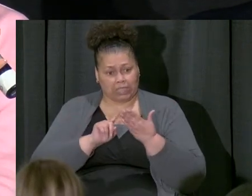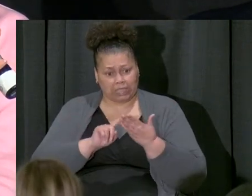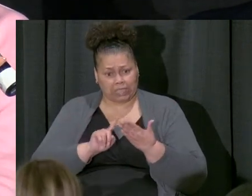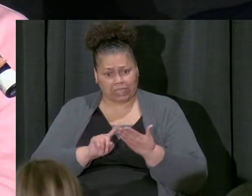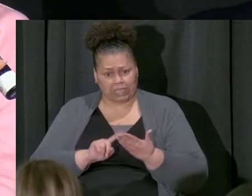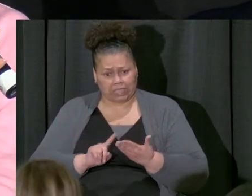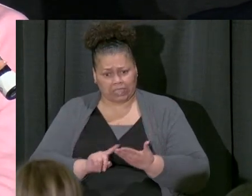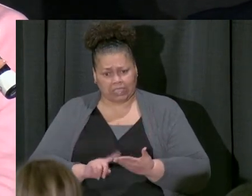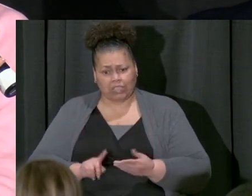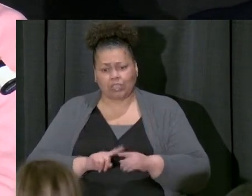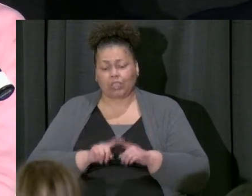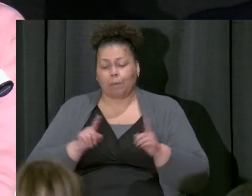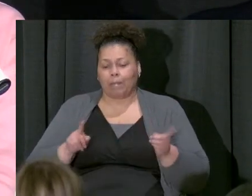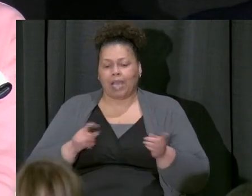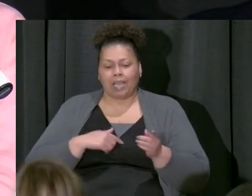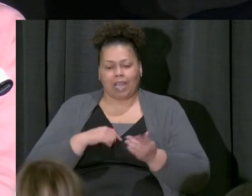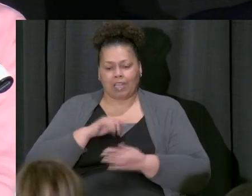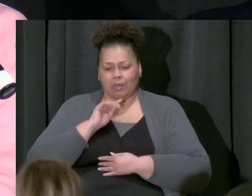been really,